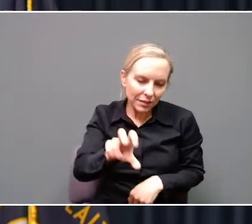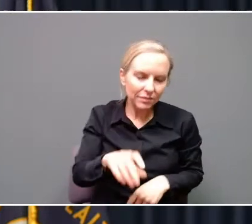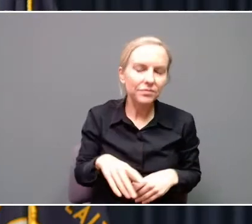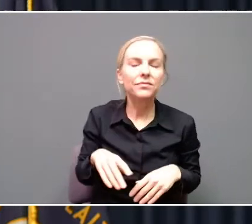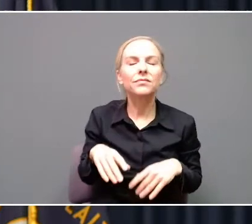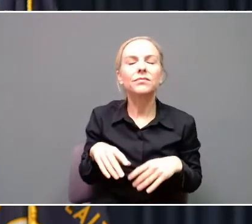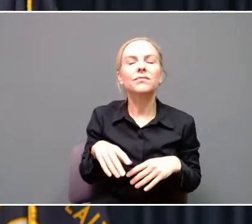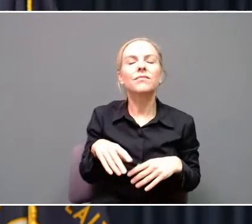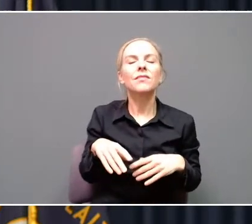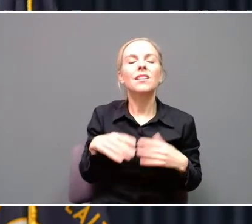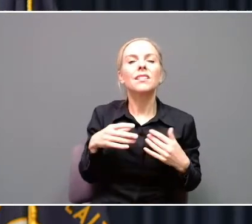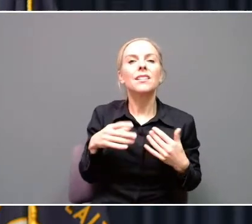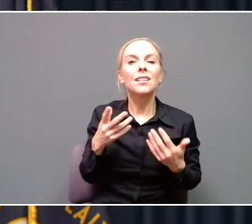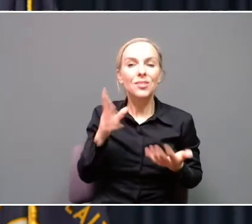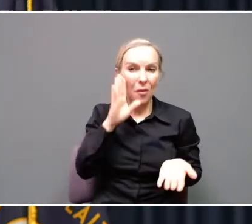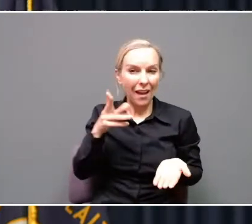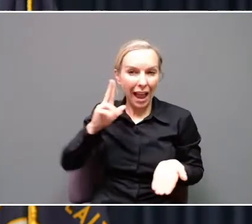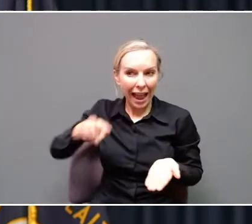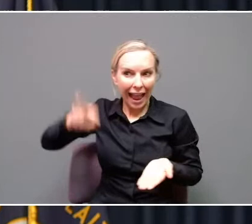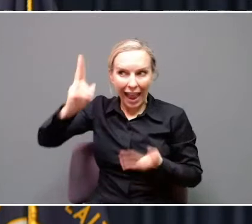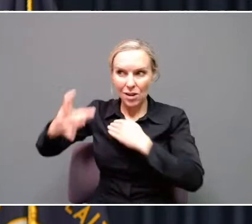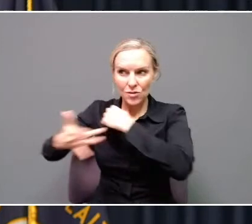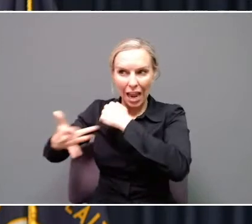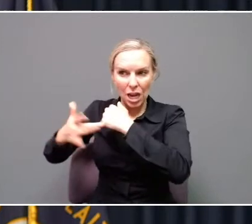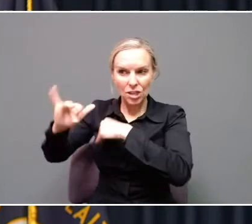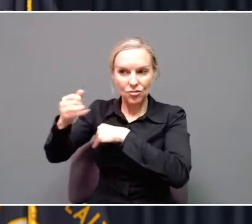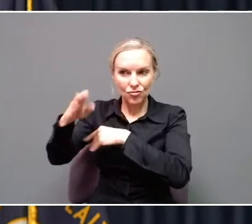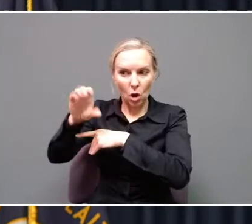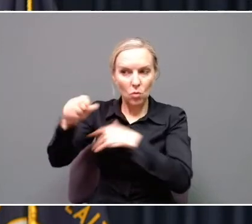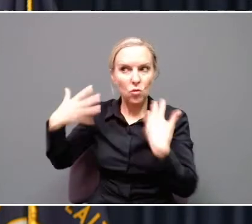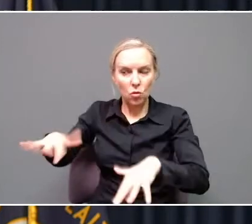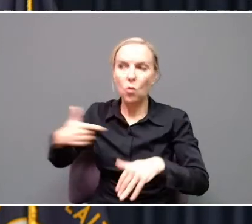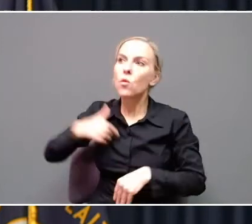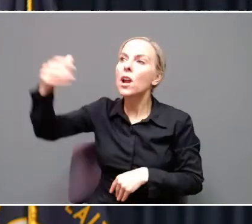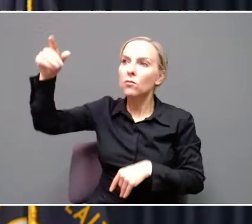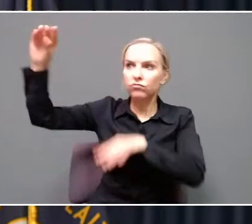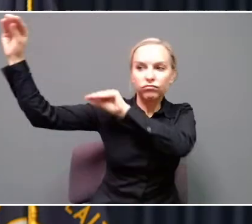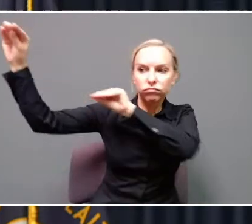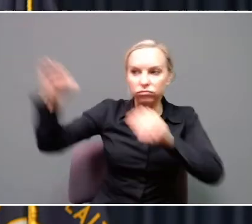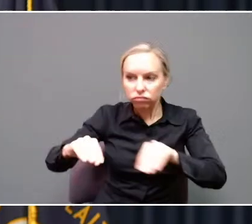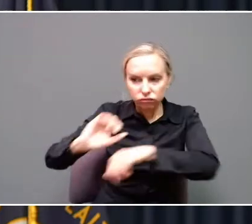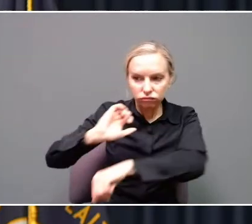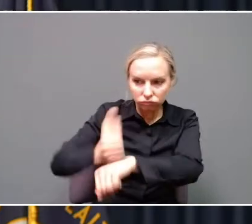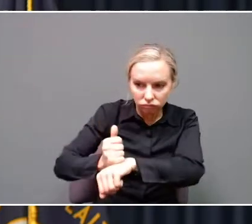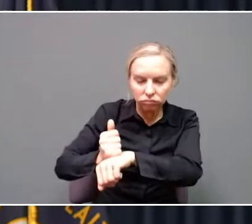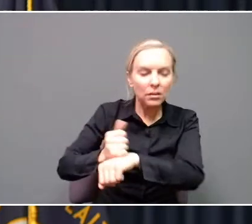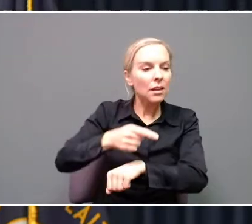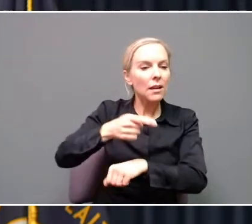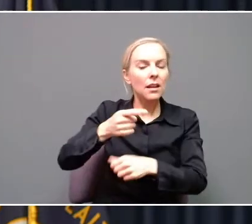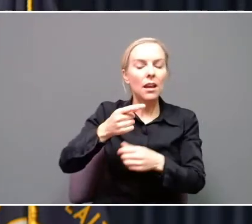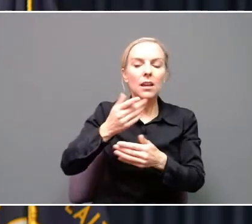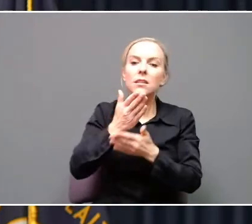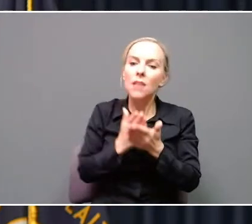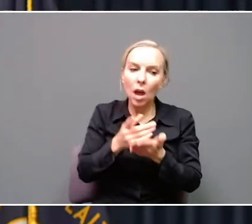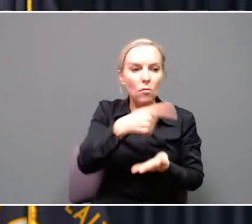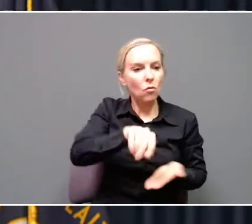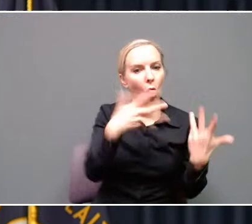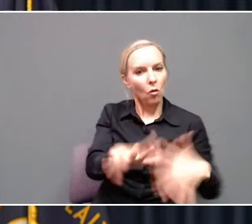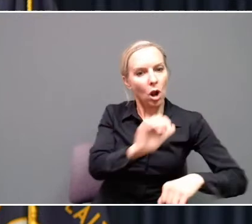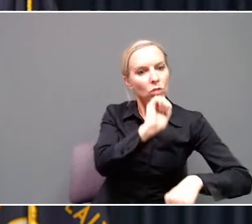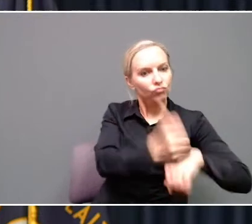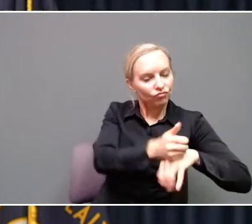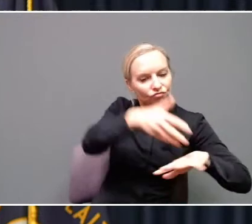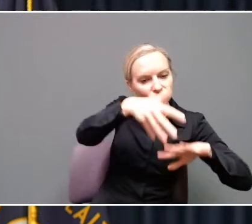high-tech jobs, there are those that we bring to the Commonwealth, and there are those that we grow in the Commonwealth. So I also want to highlight